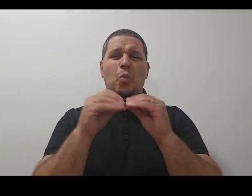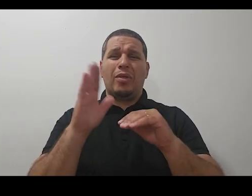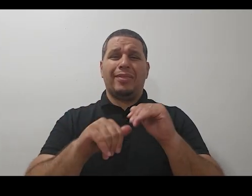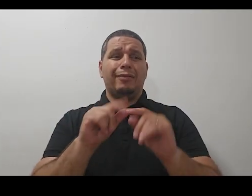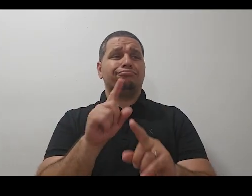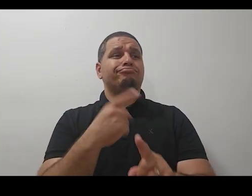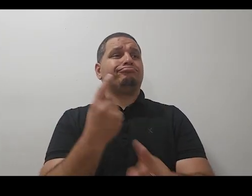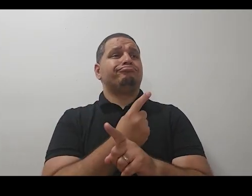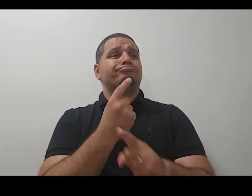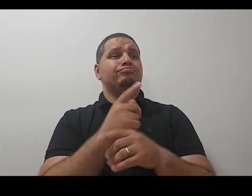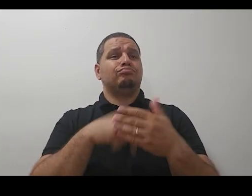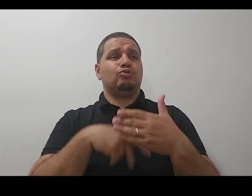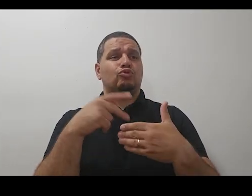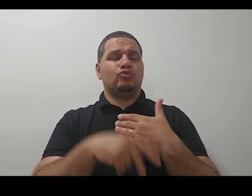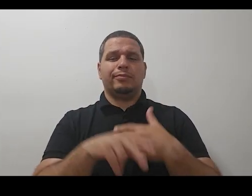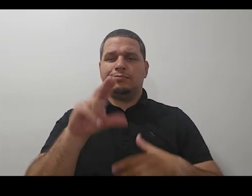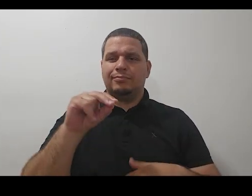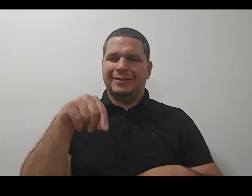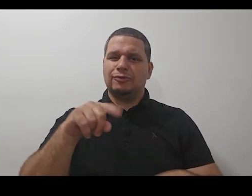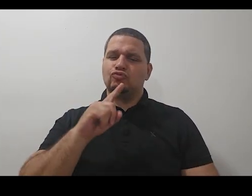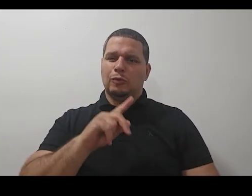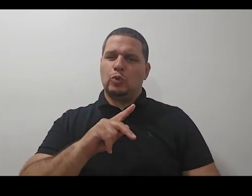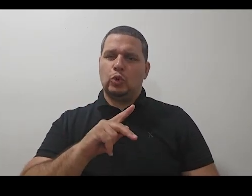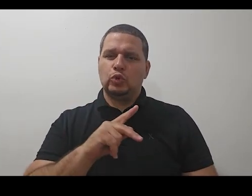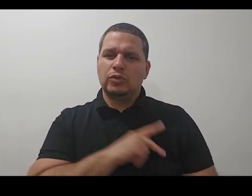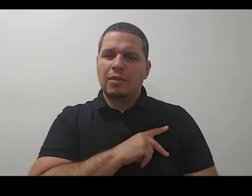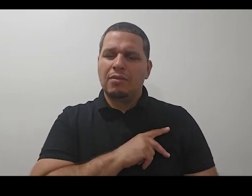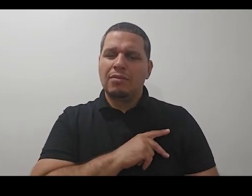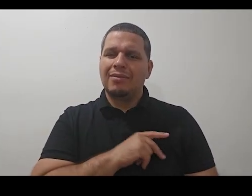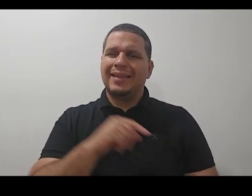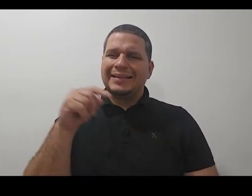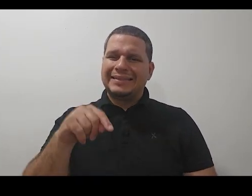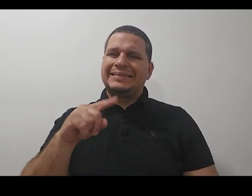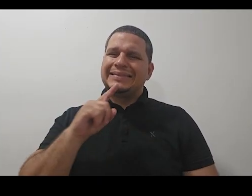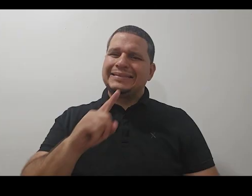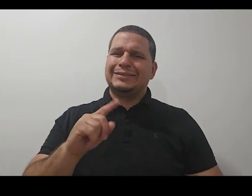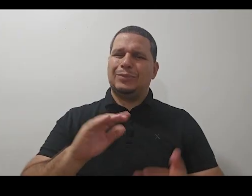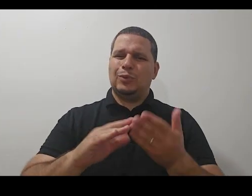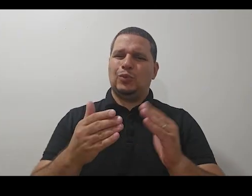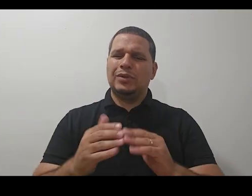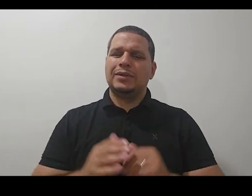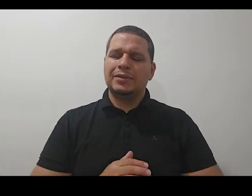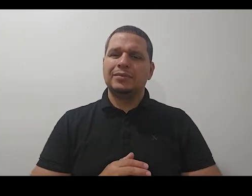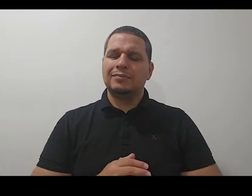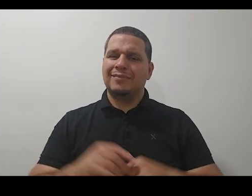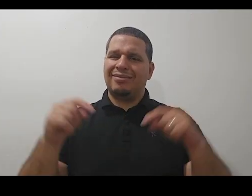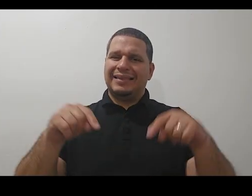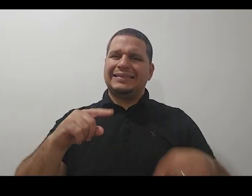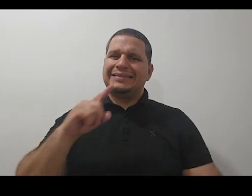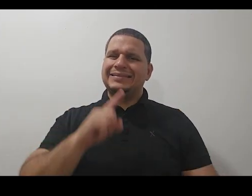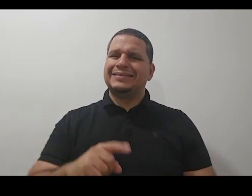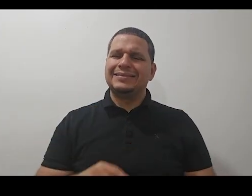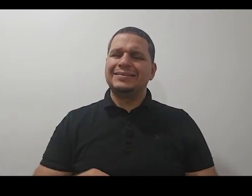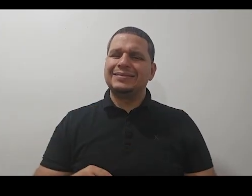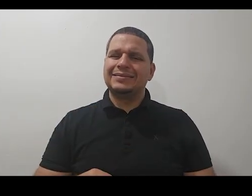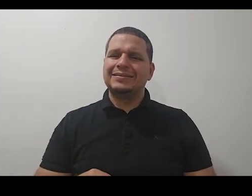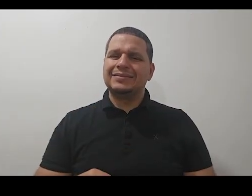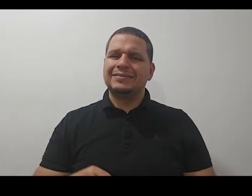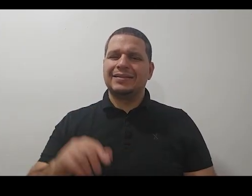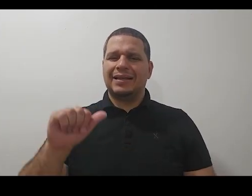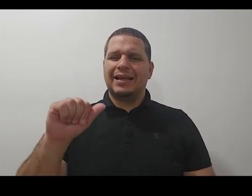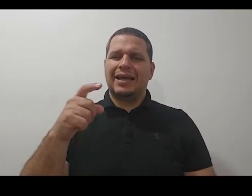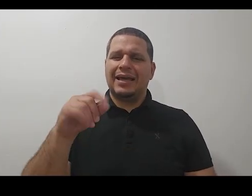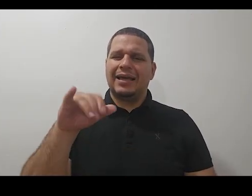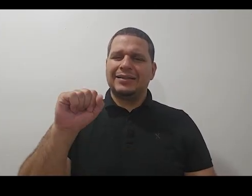day. This is more than a program. This is personal. This is community.